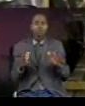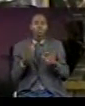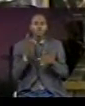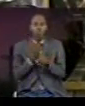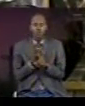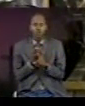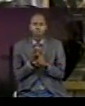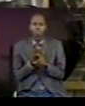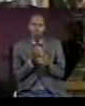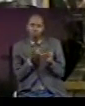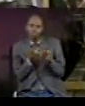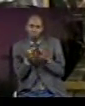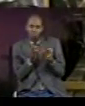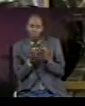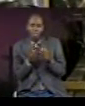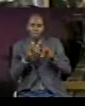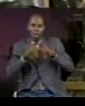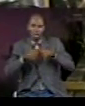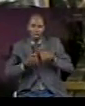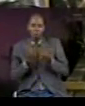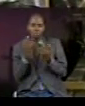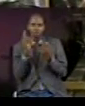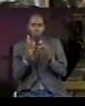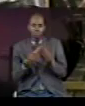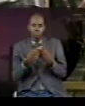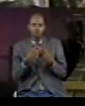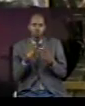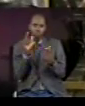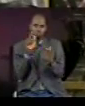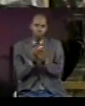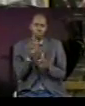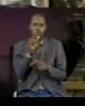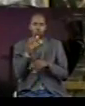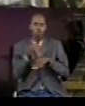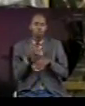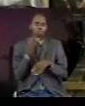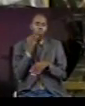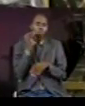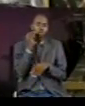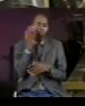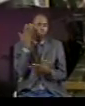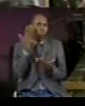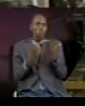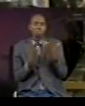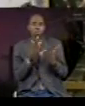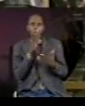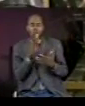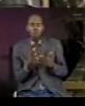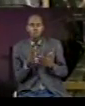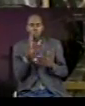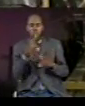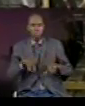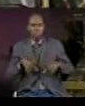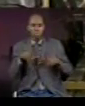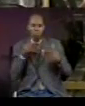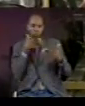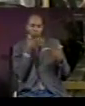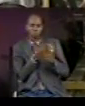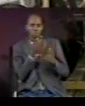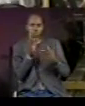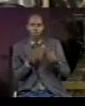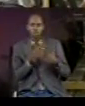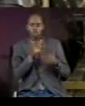or by the name of a compound, or by a name of a person that is well known around that area.